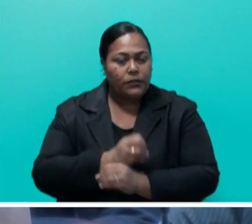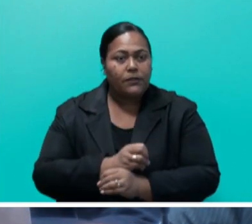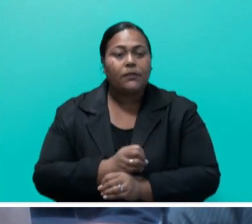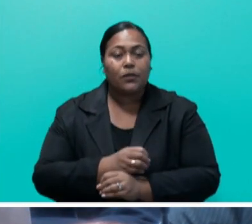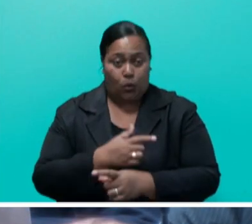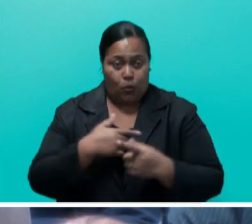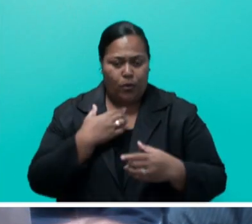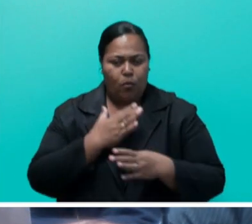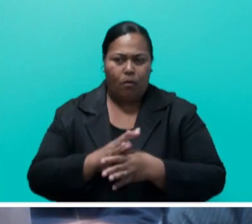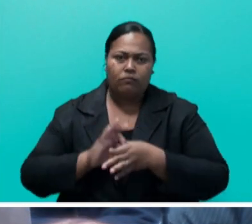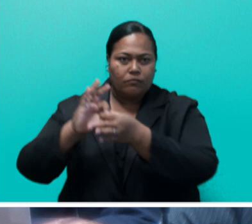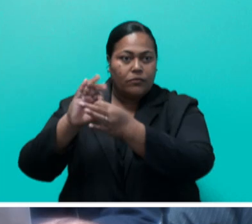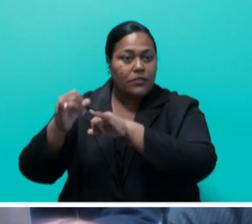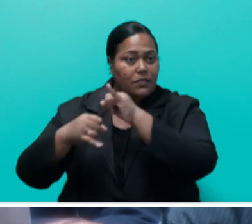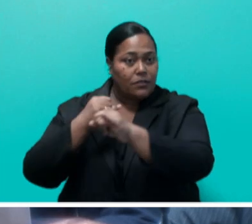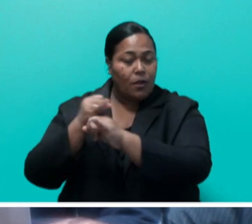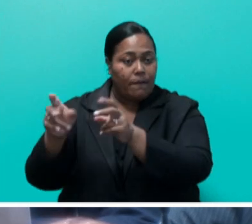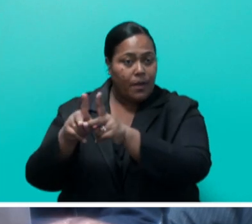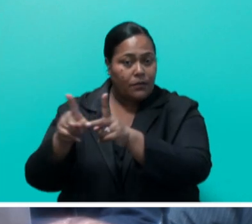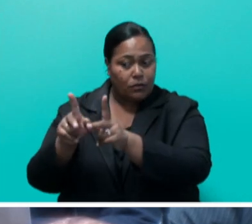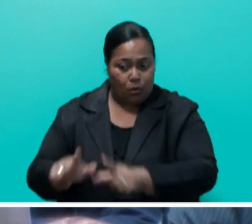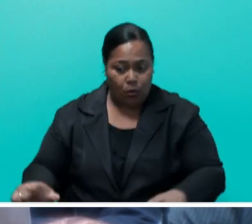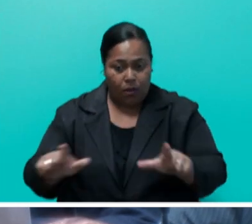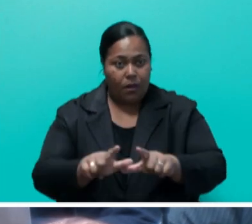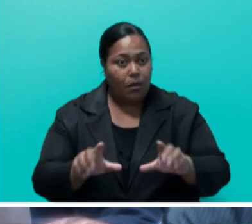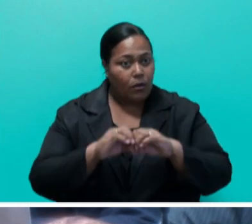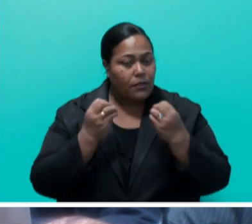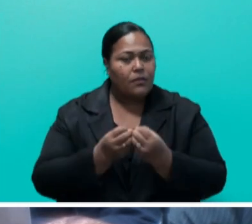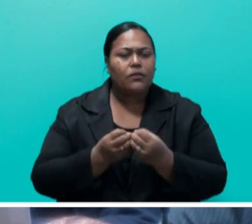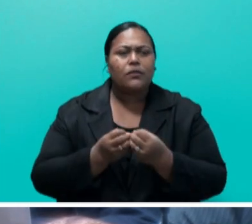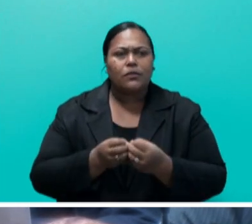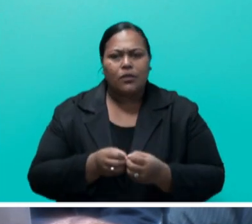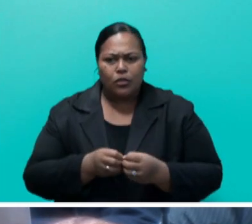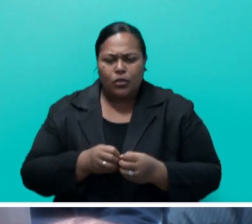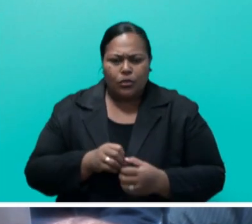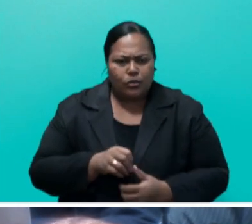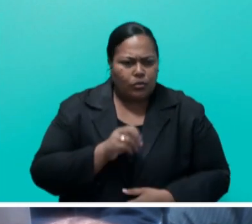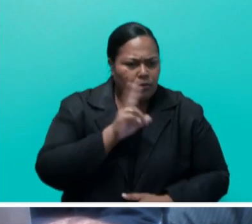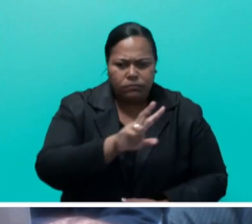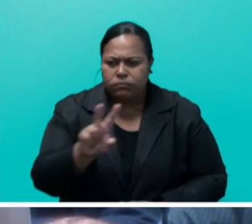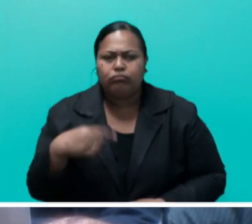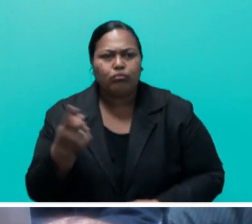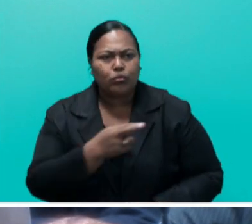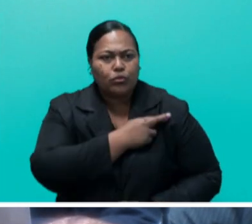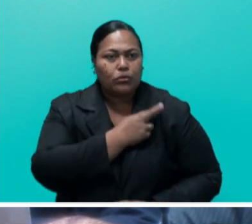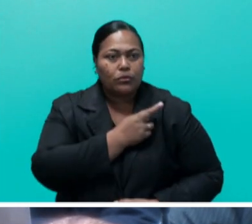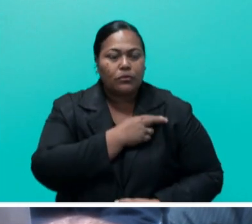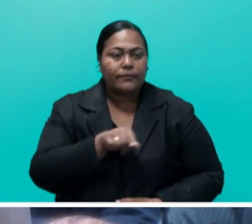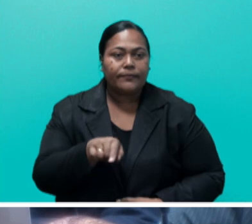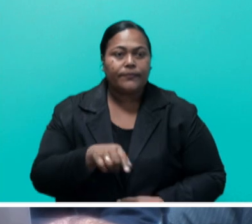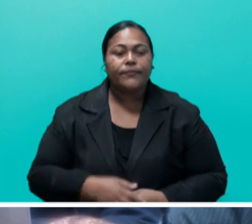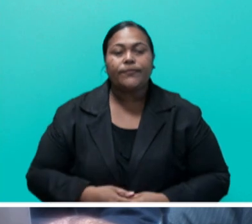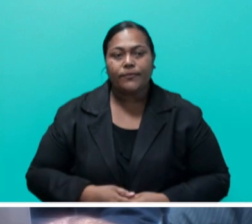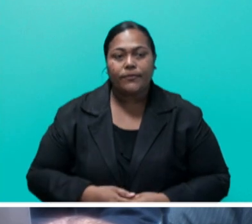with international partners and local agencies to track and prosecute those who are responsible. Additionally, we